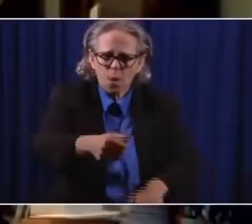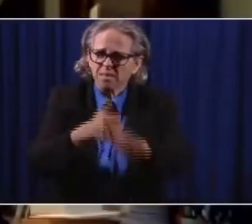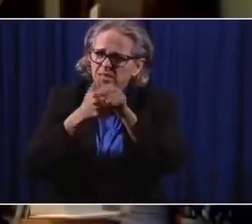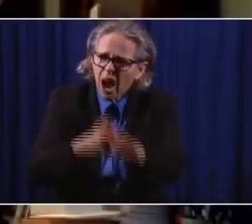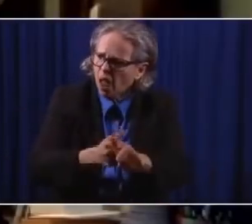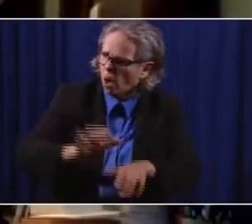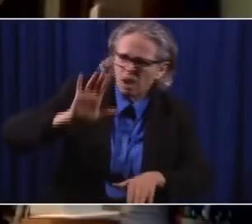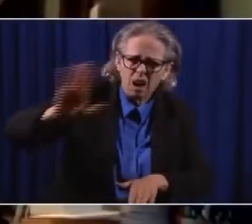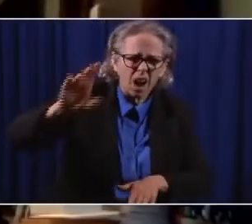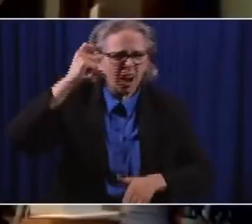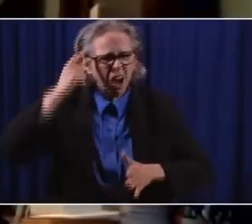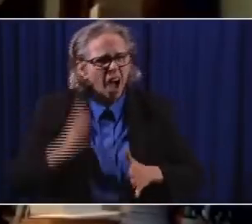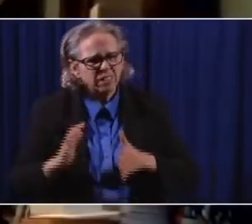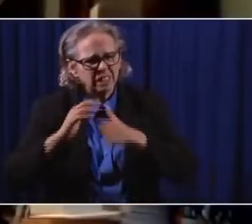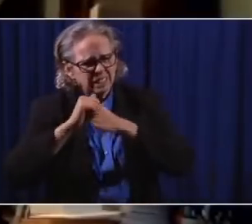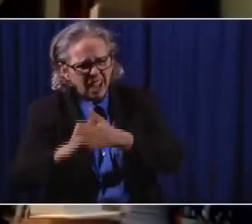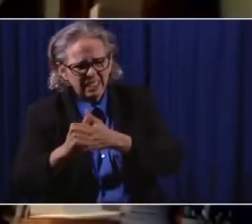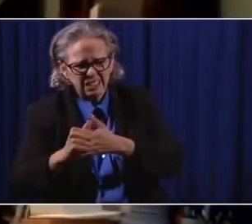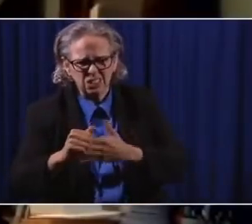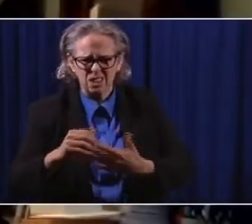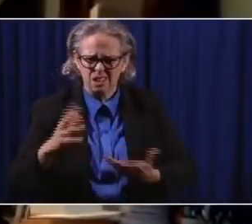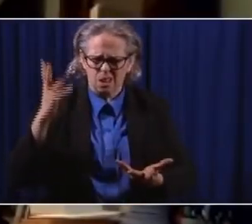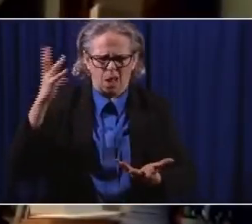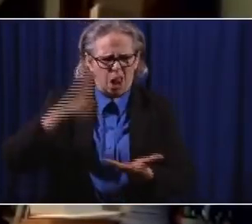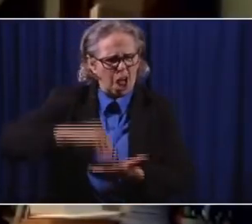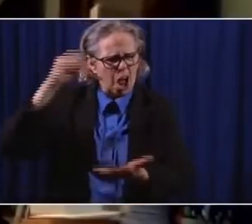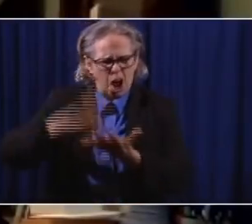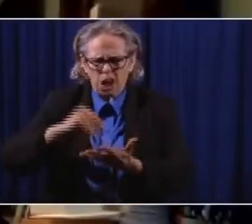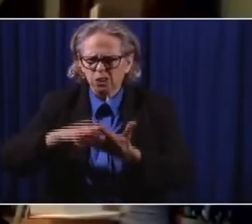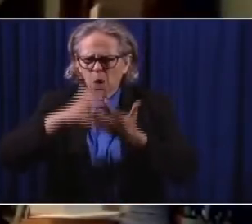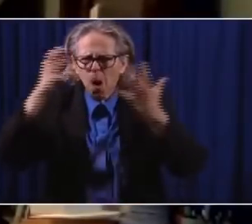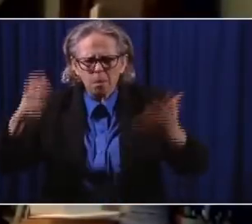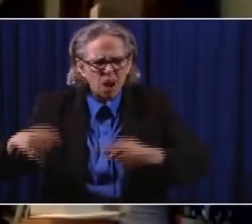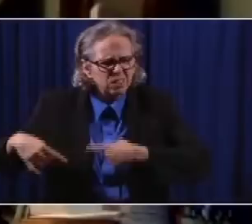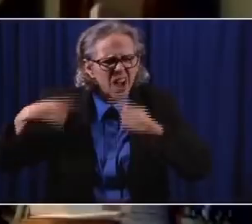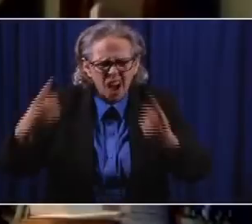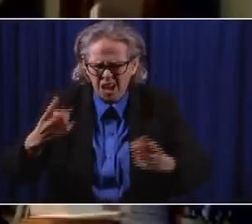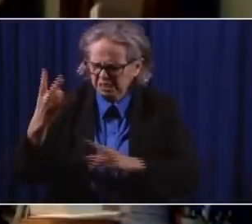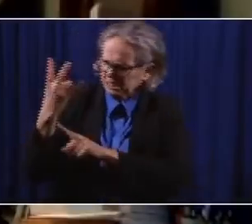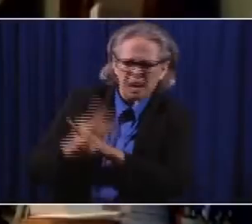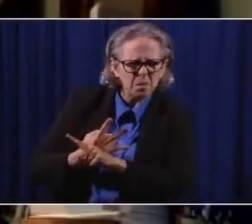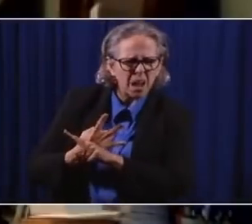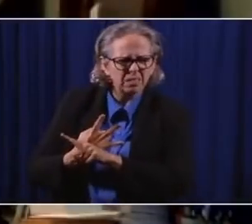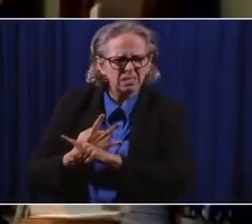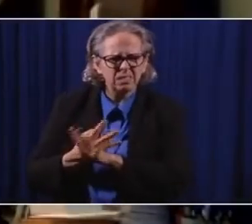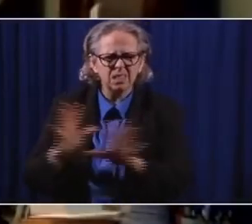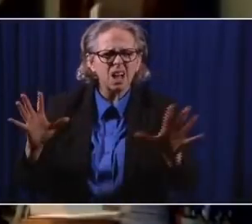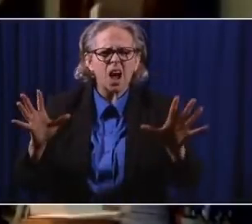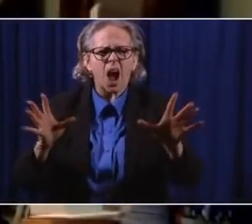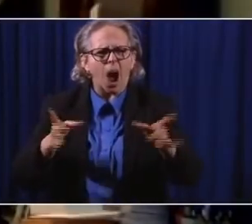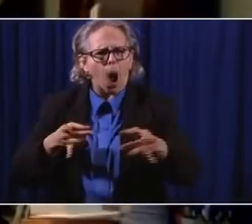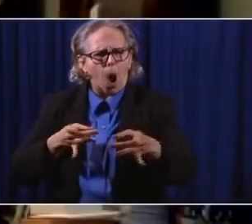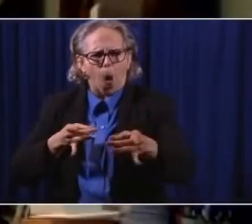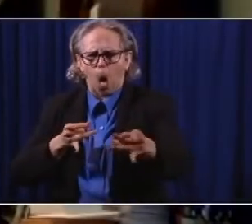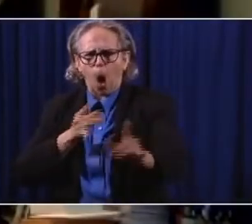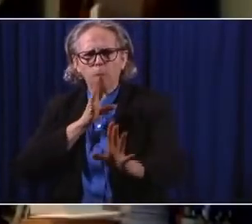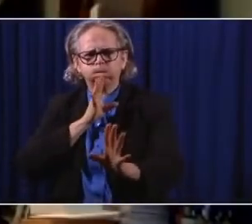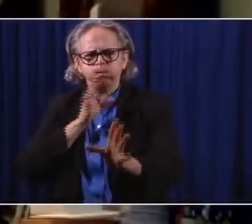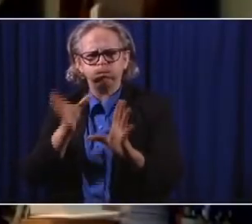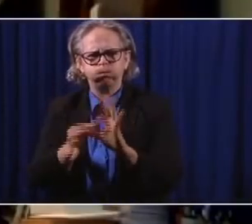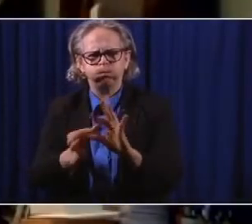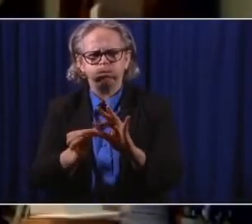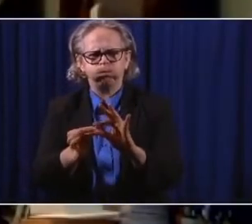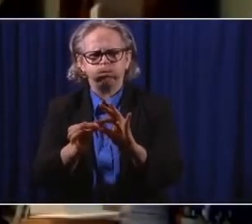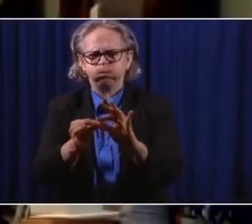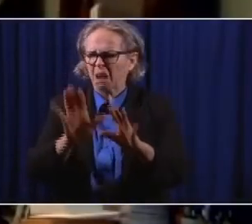has learned a great deal about this over the last 7 months, and he's been an incredibly articulate spokesman for the people of Ohio and for what we need to do to battle